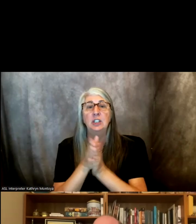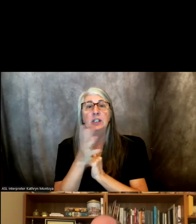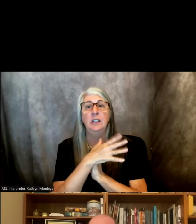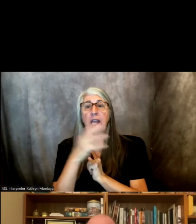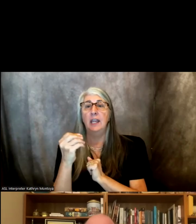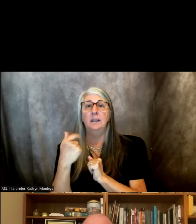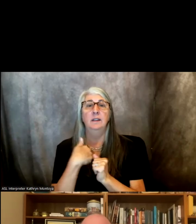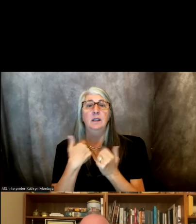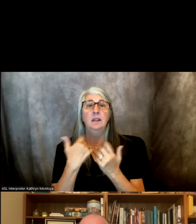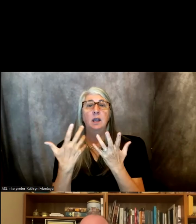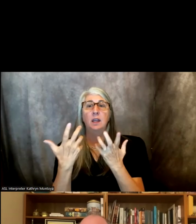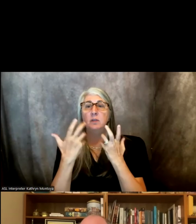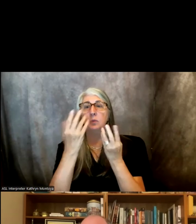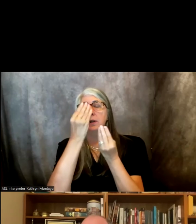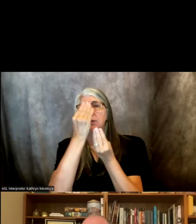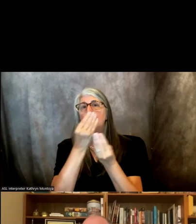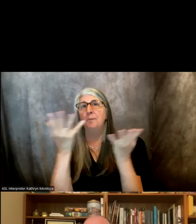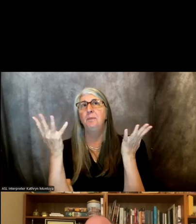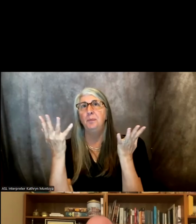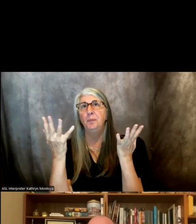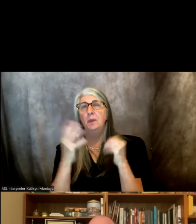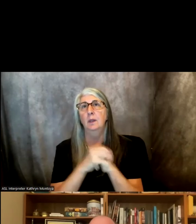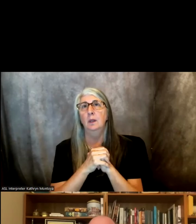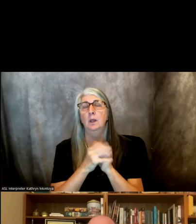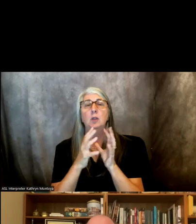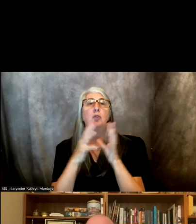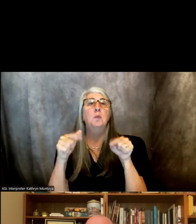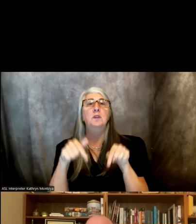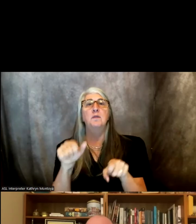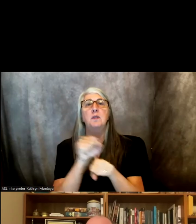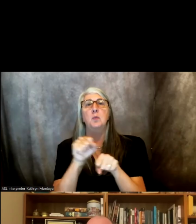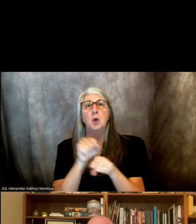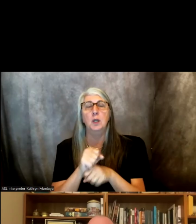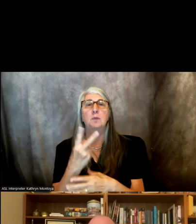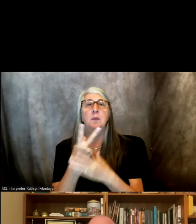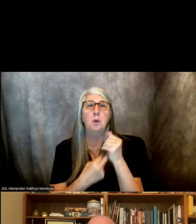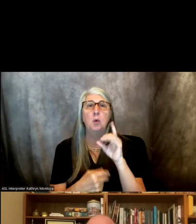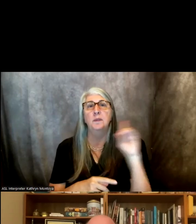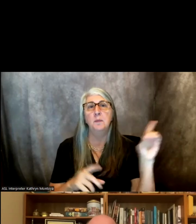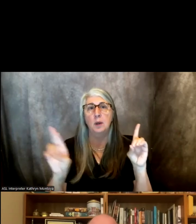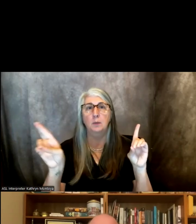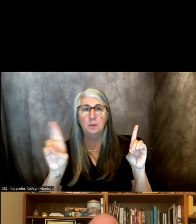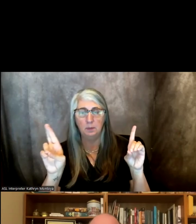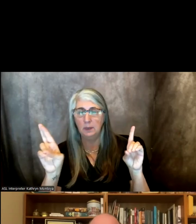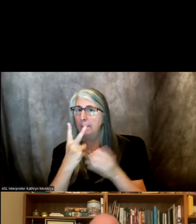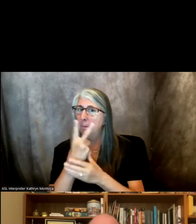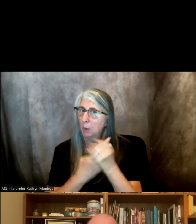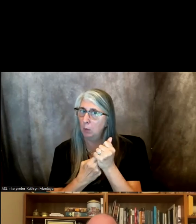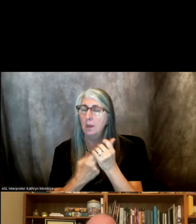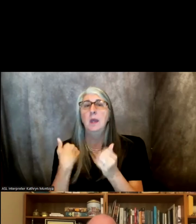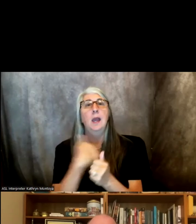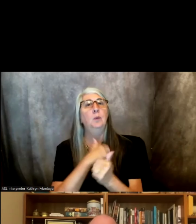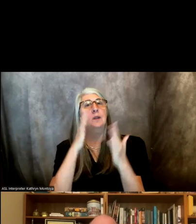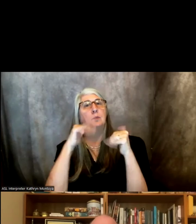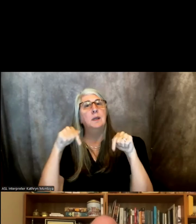just want to leave you with the fact that so much of this work has been bipartisan. We really expect that the work will